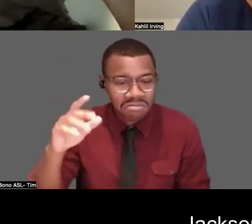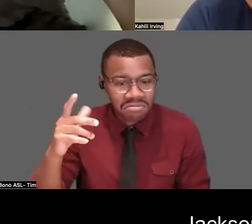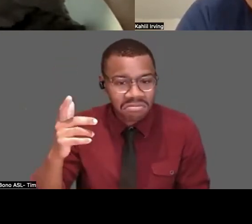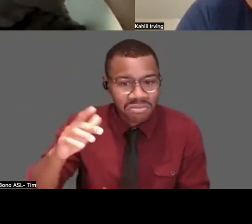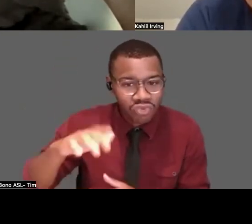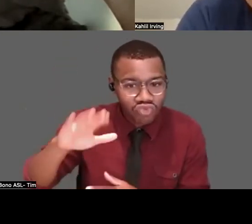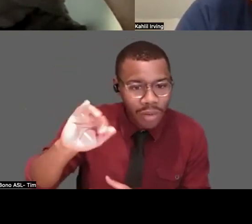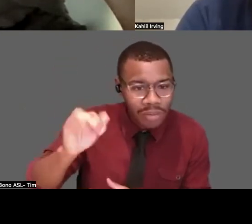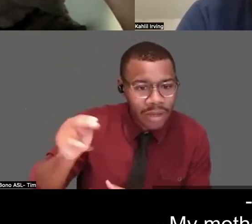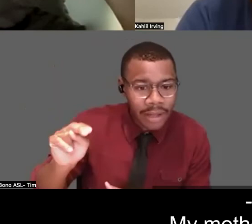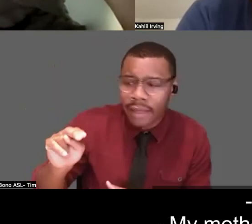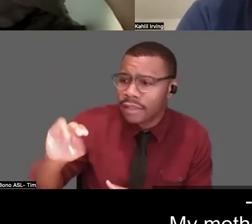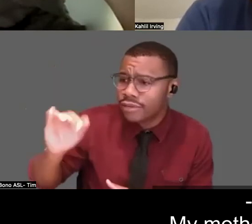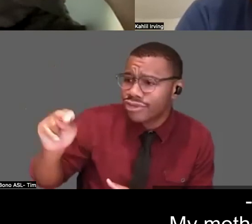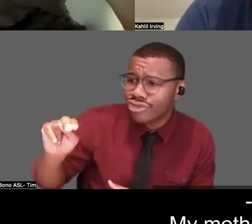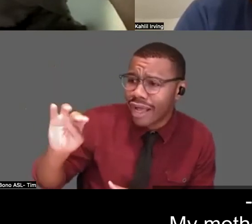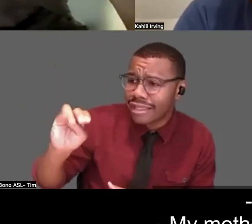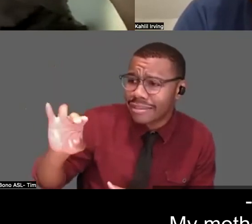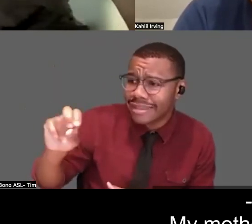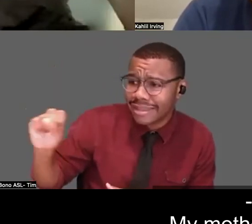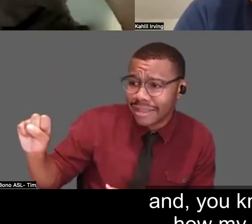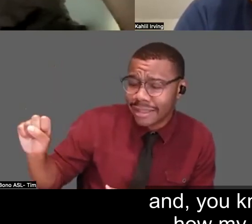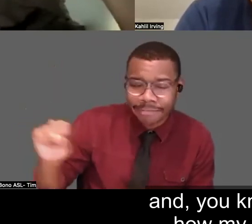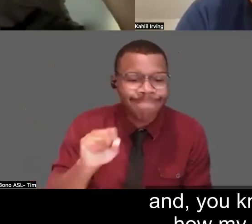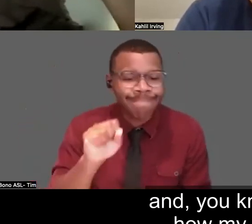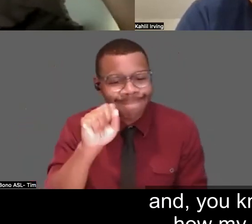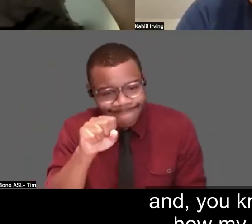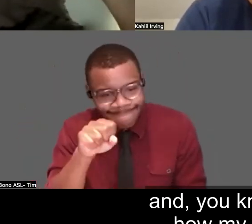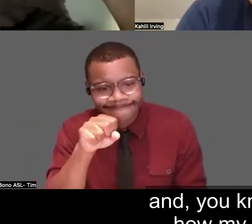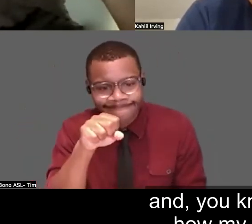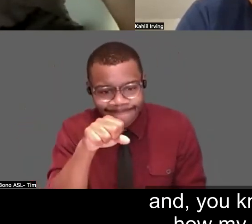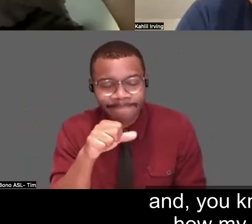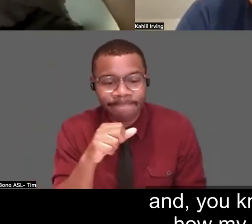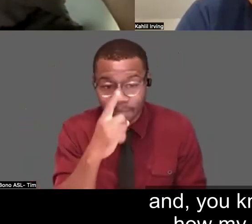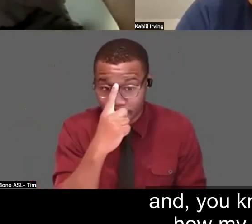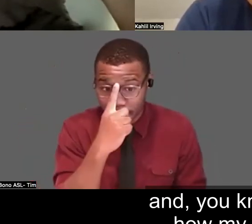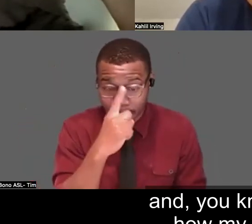Mississippi? Yes. Okay. North of Jackson. And,